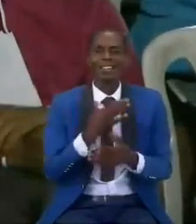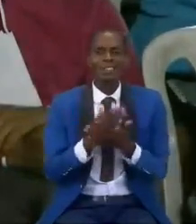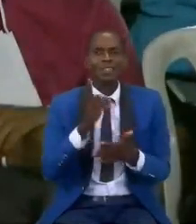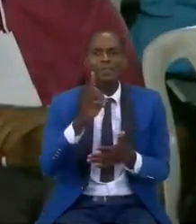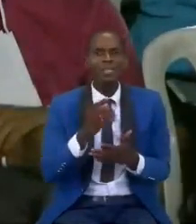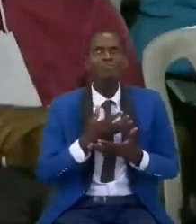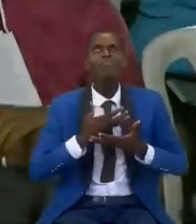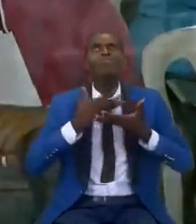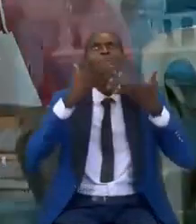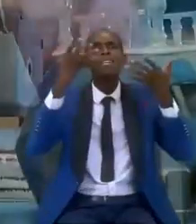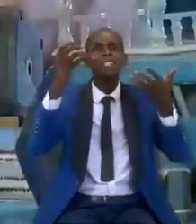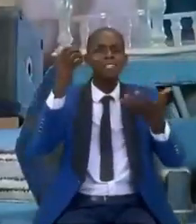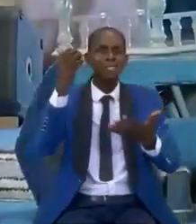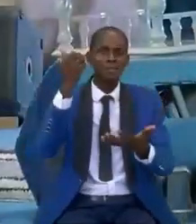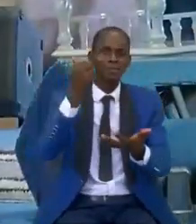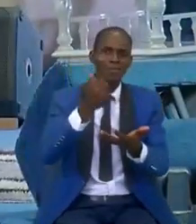Miracle baby.